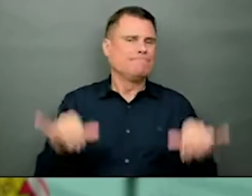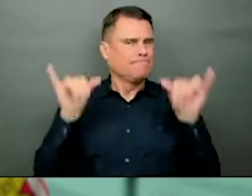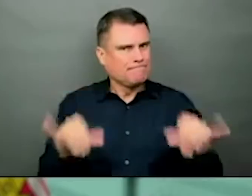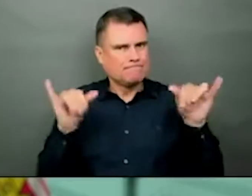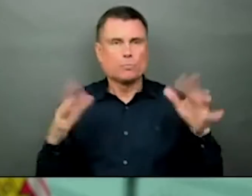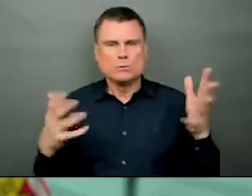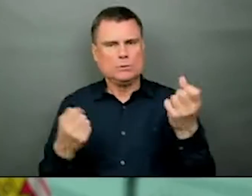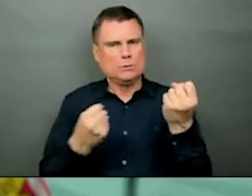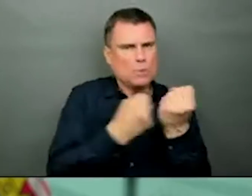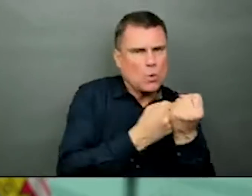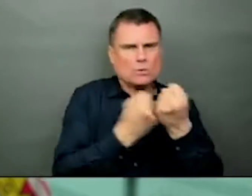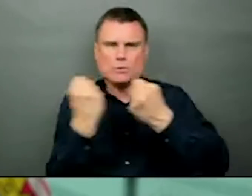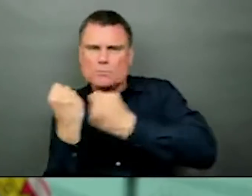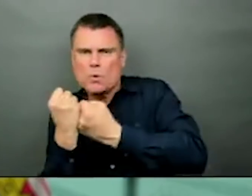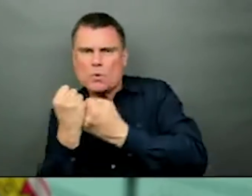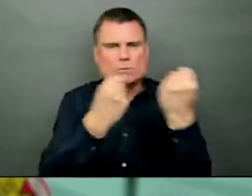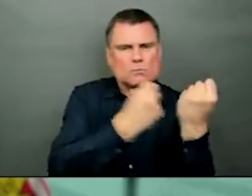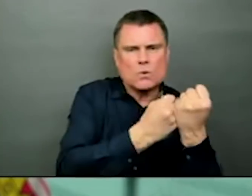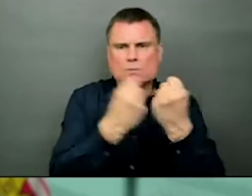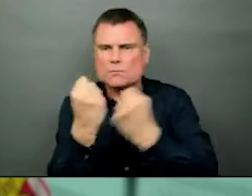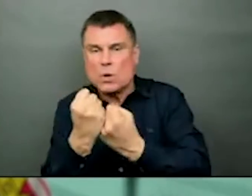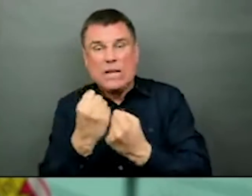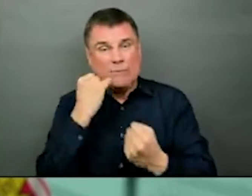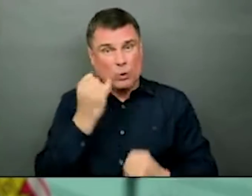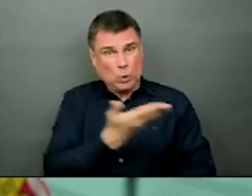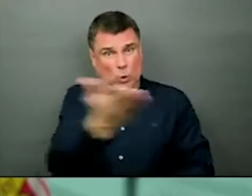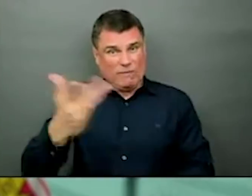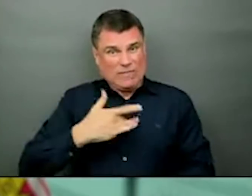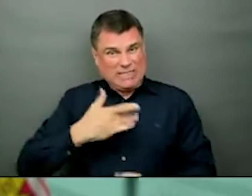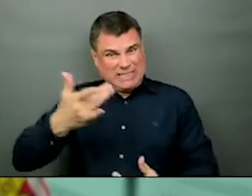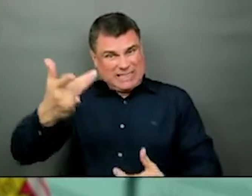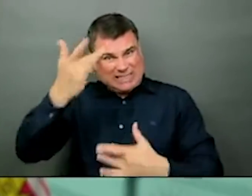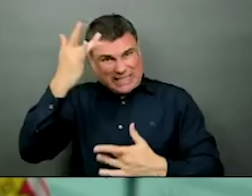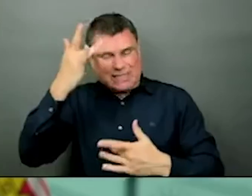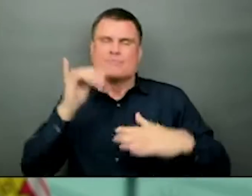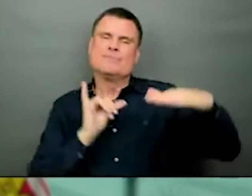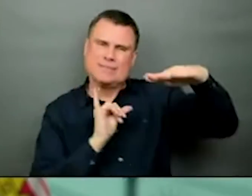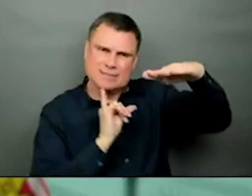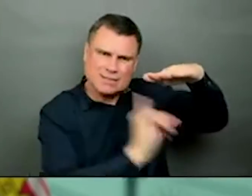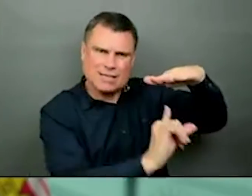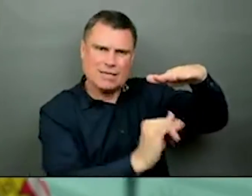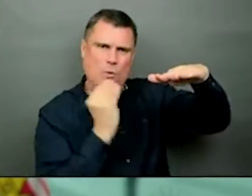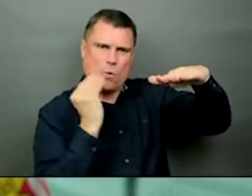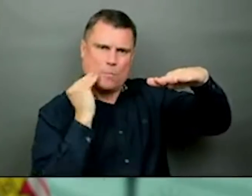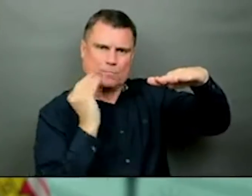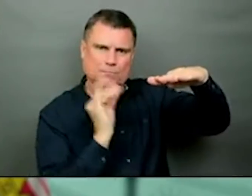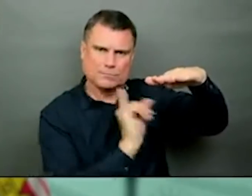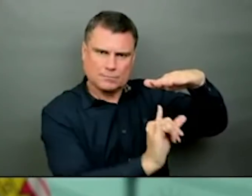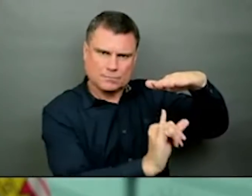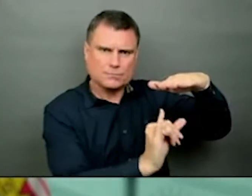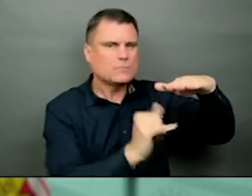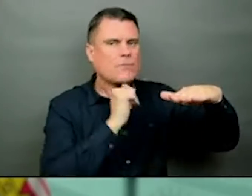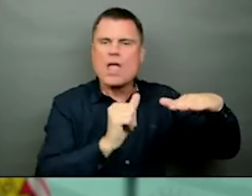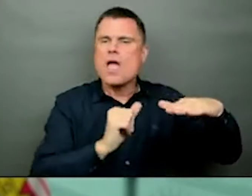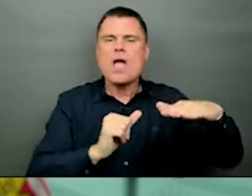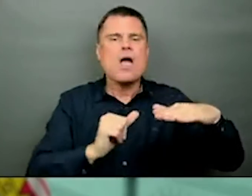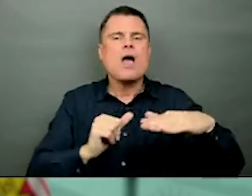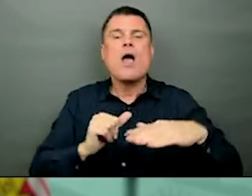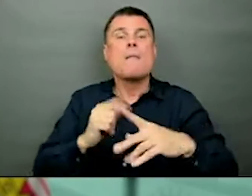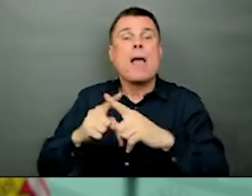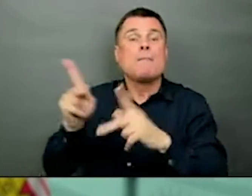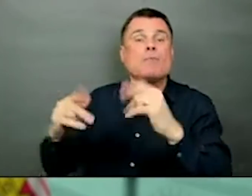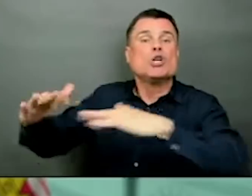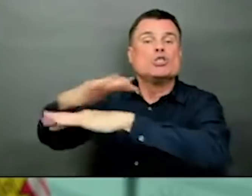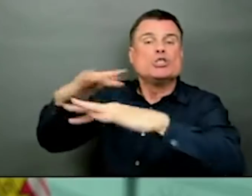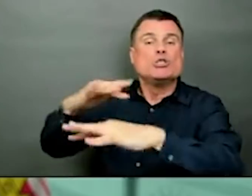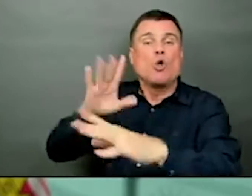make a real difference. Staying at home when you are sick, avoiding gatherings, following the safety plans of your workplace and school, and getting